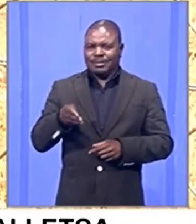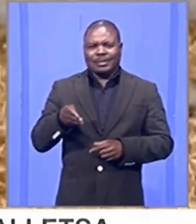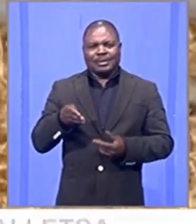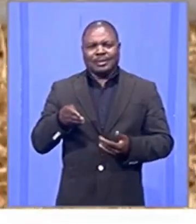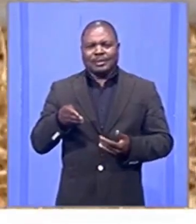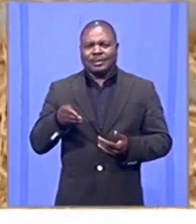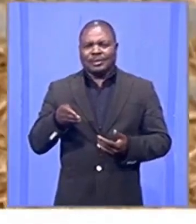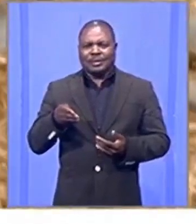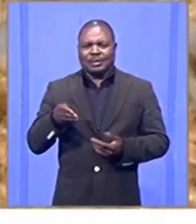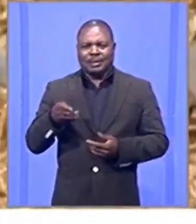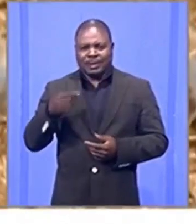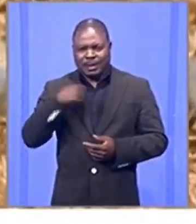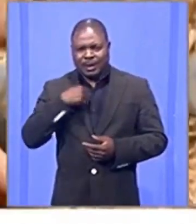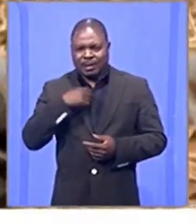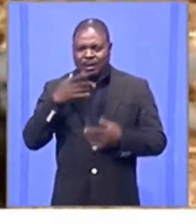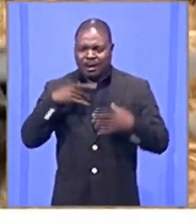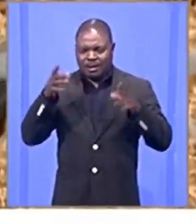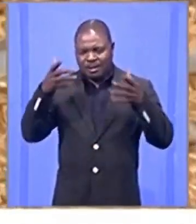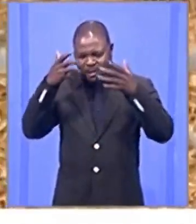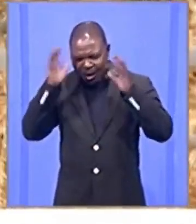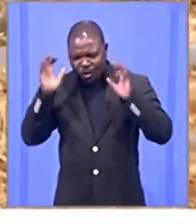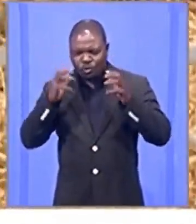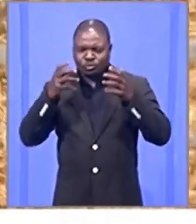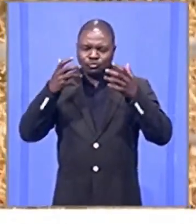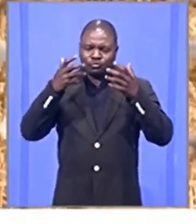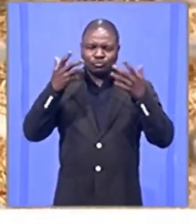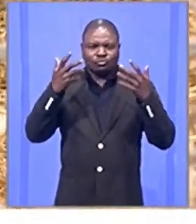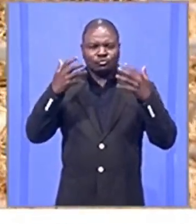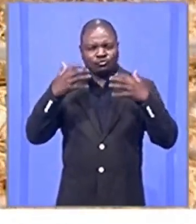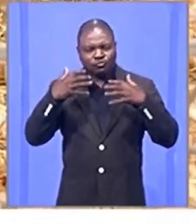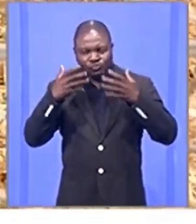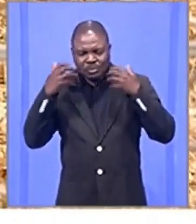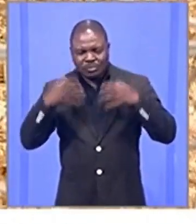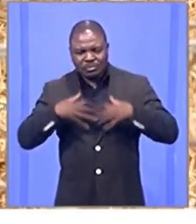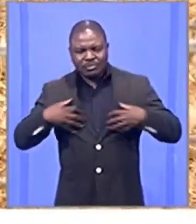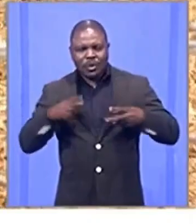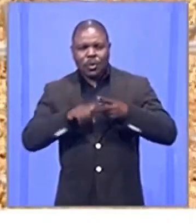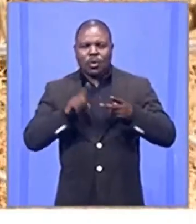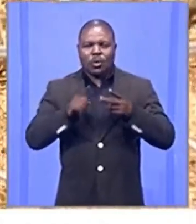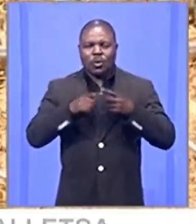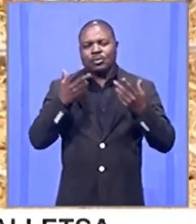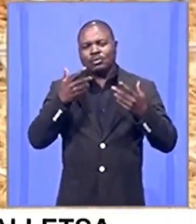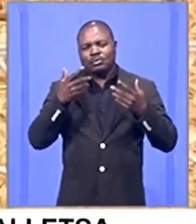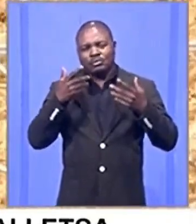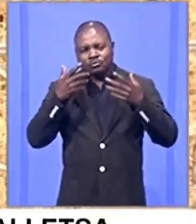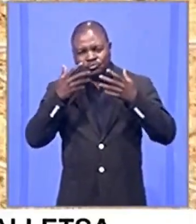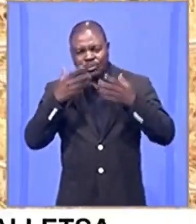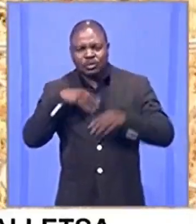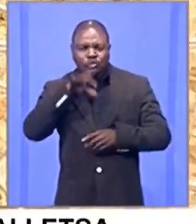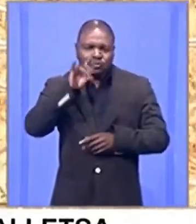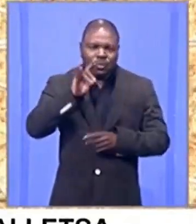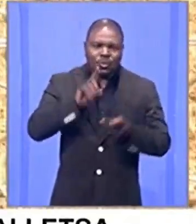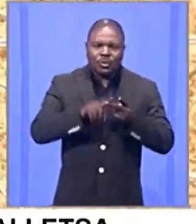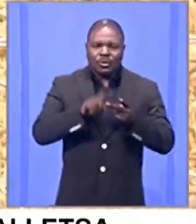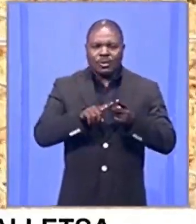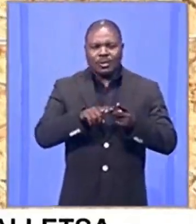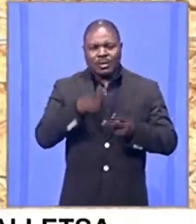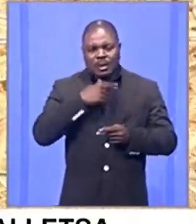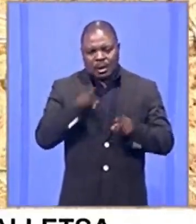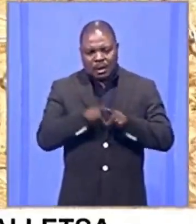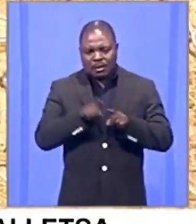in with a lion or a tiger or a wild dog or a wolf whatever you want to call it, that I've raised since a baby,